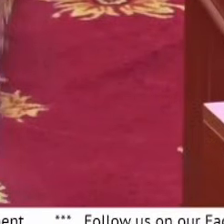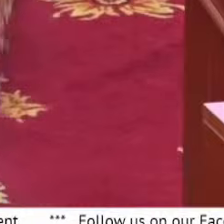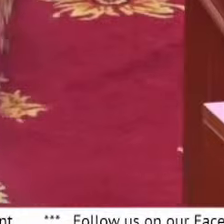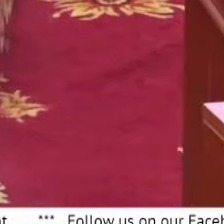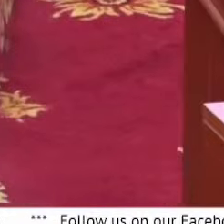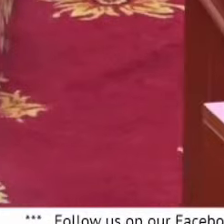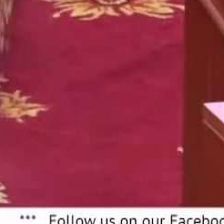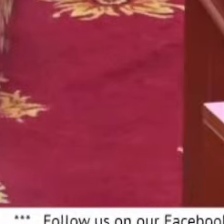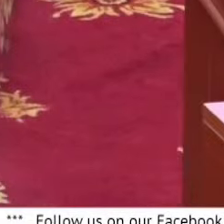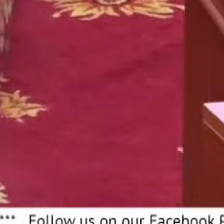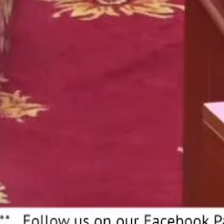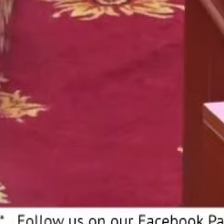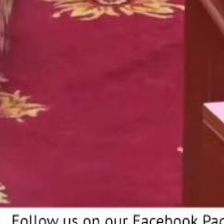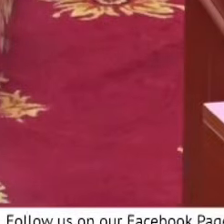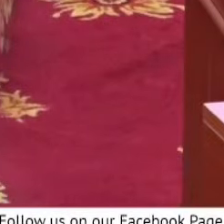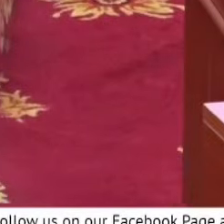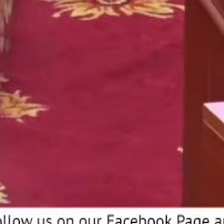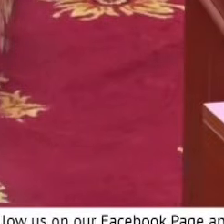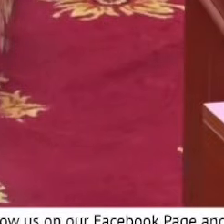we